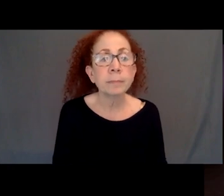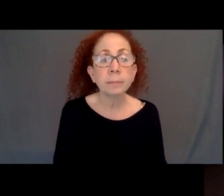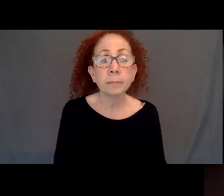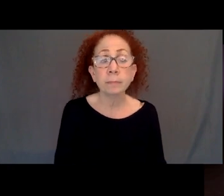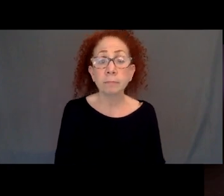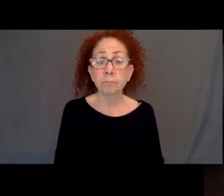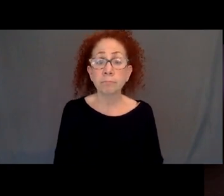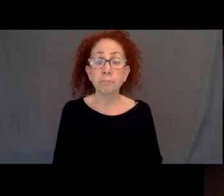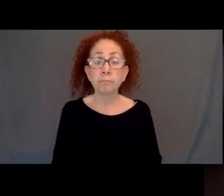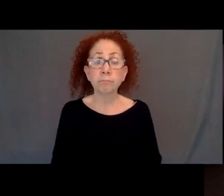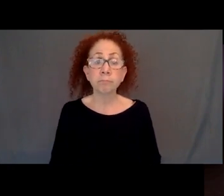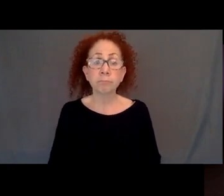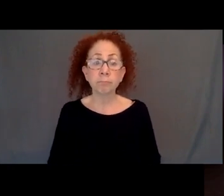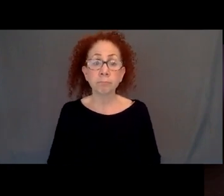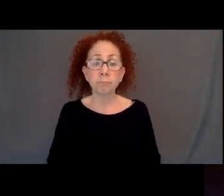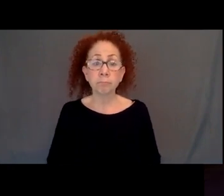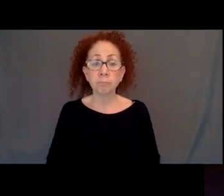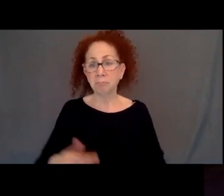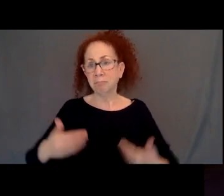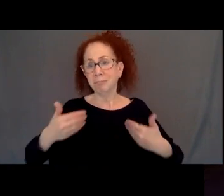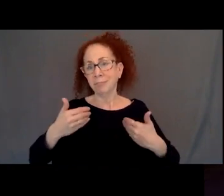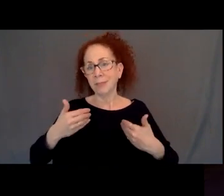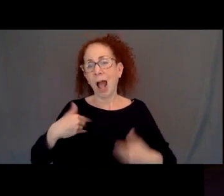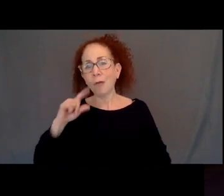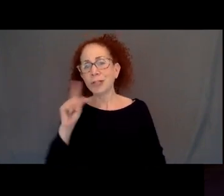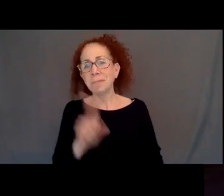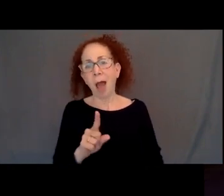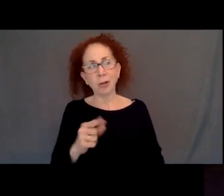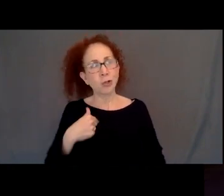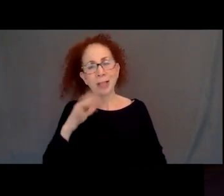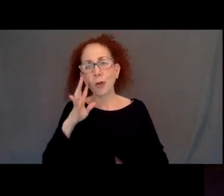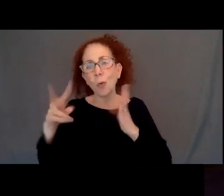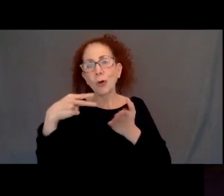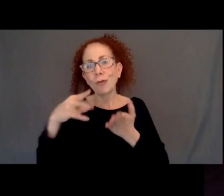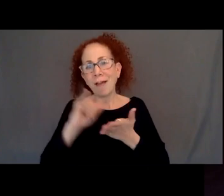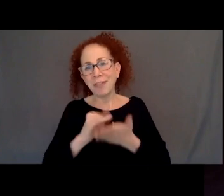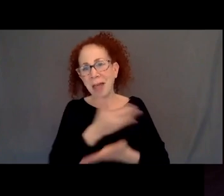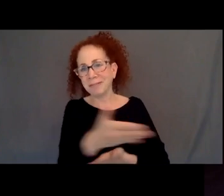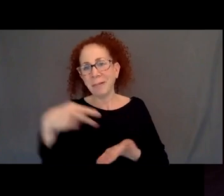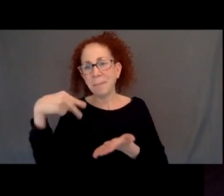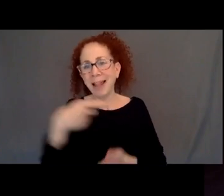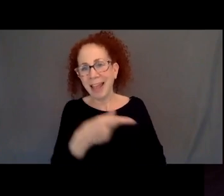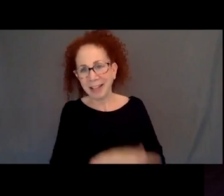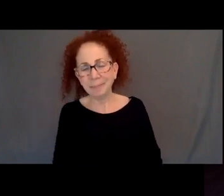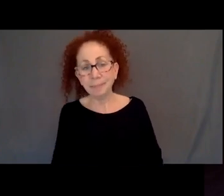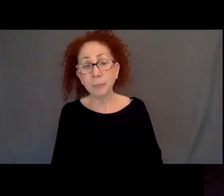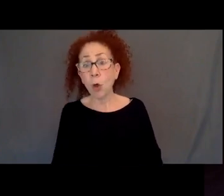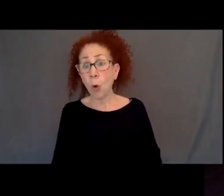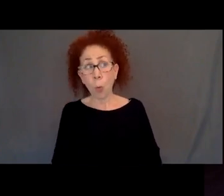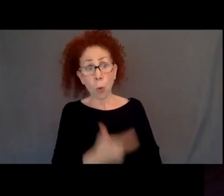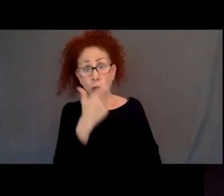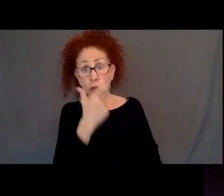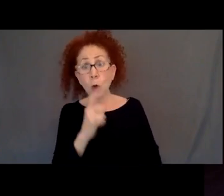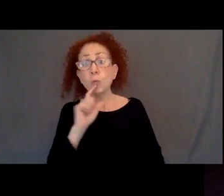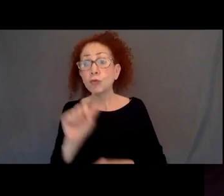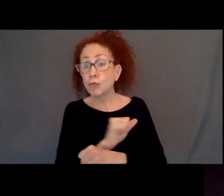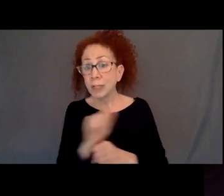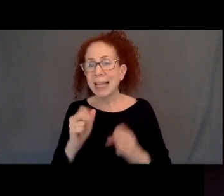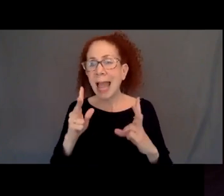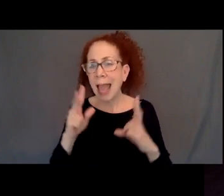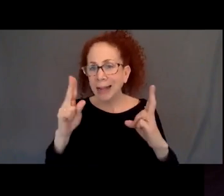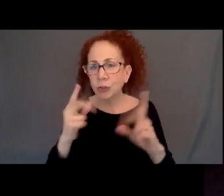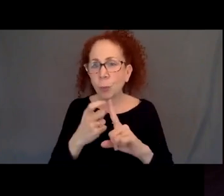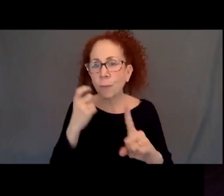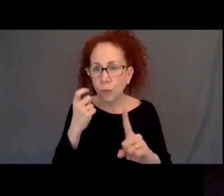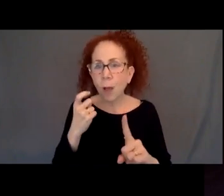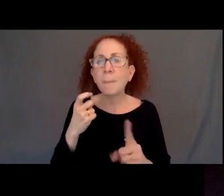Well, I'll respond because I choreographed that ballet. What you saw was actually an excerpt of a